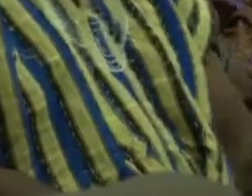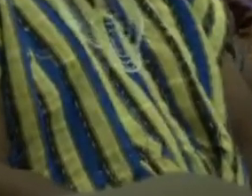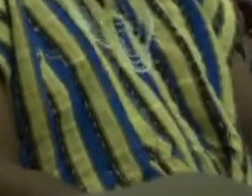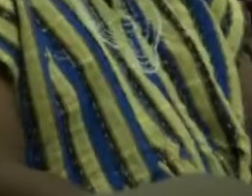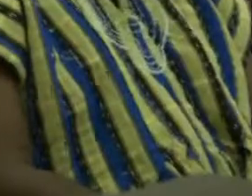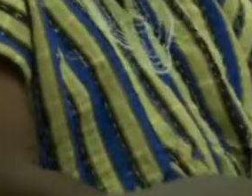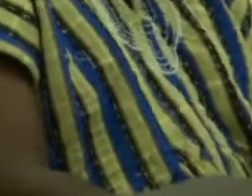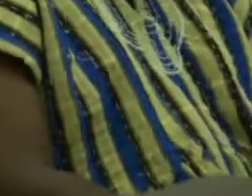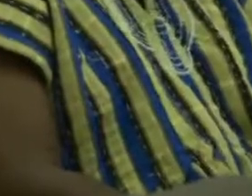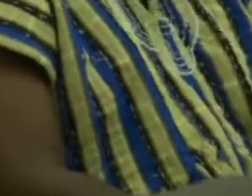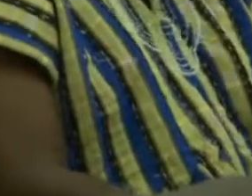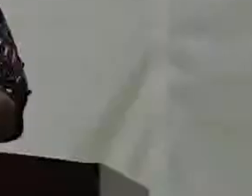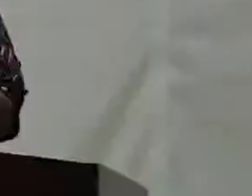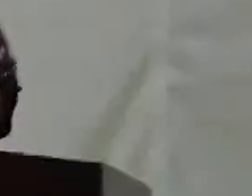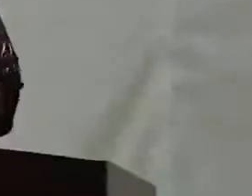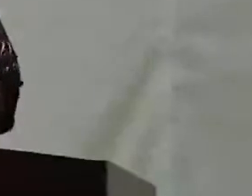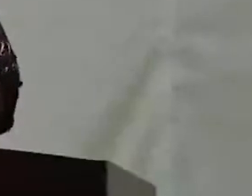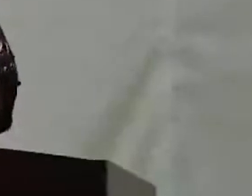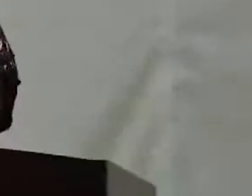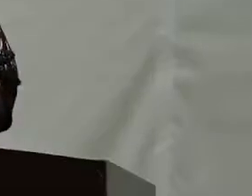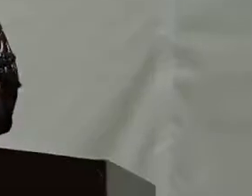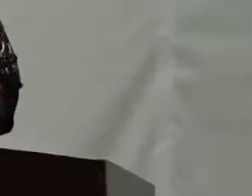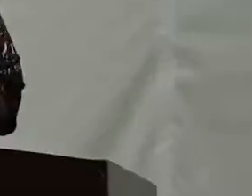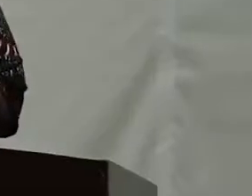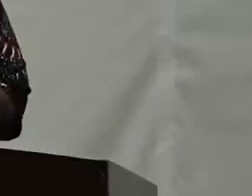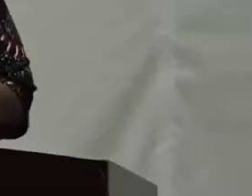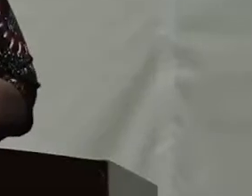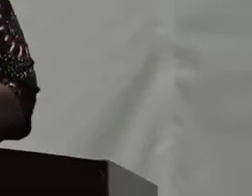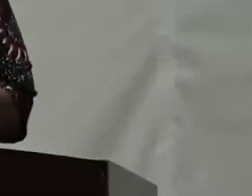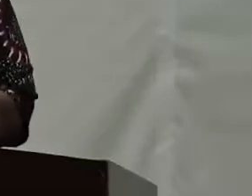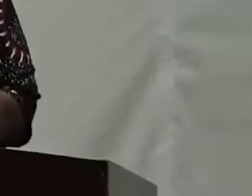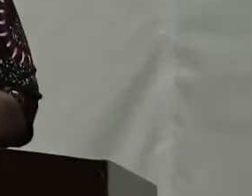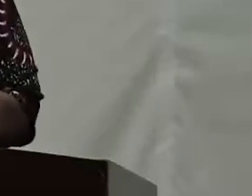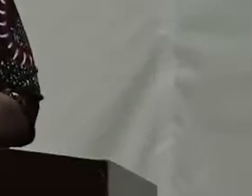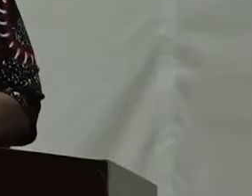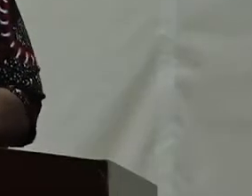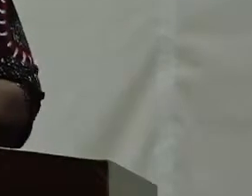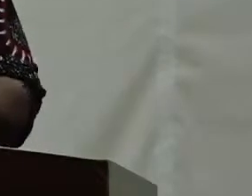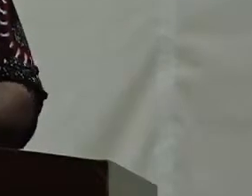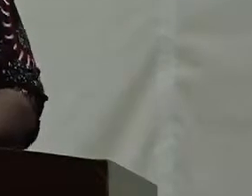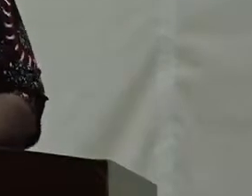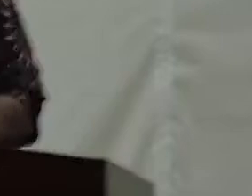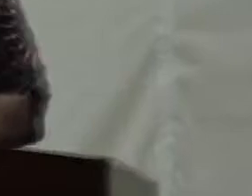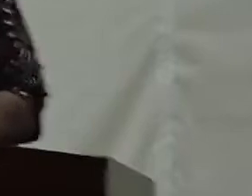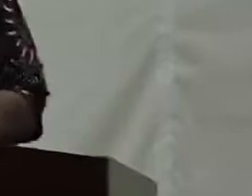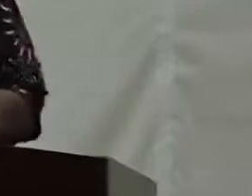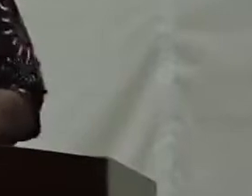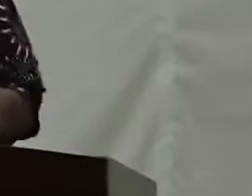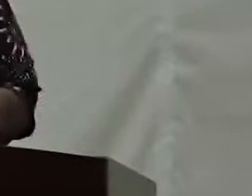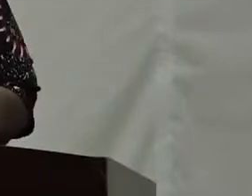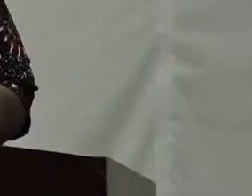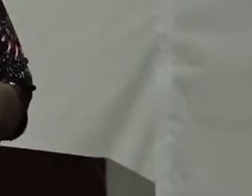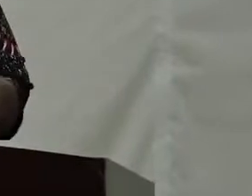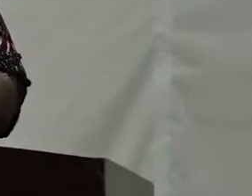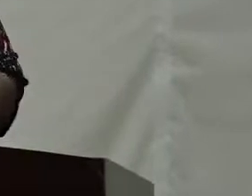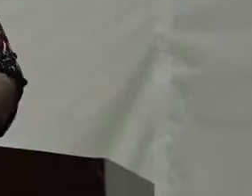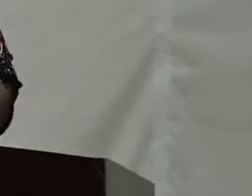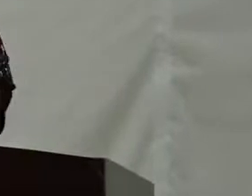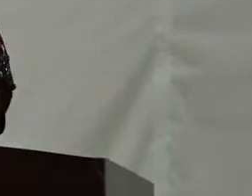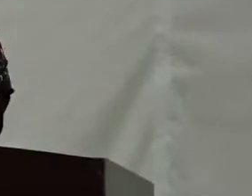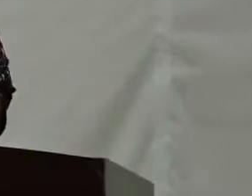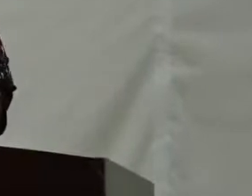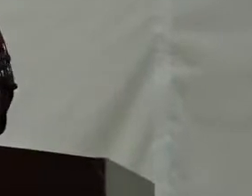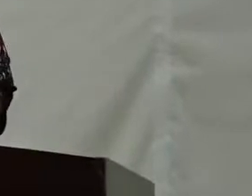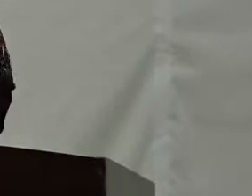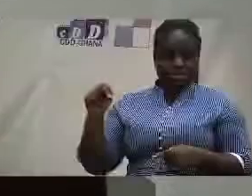just acknowledge some guests amongst us this evening. In no particular order. Once again, I'll start with Professor Greenstreet. Let's hear it for her